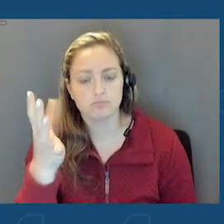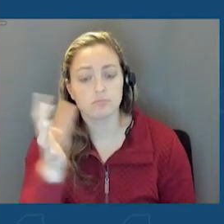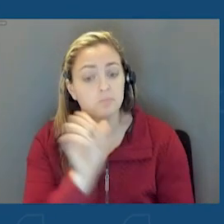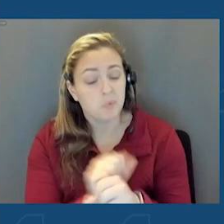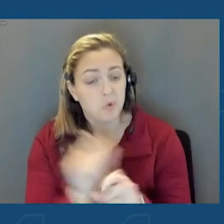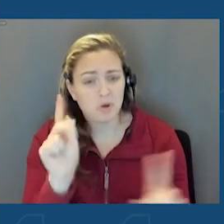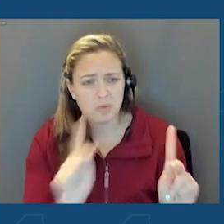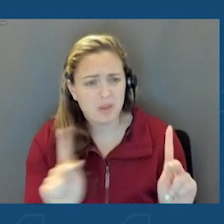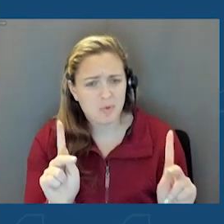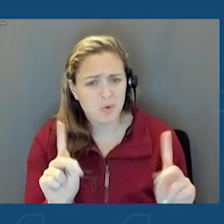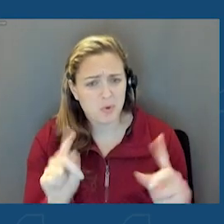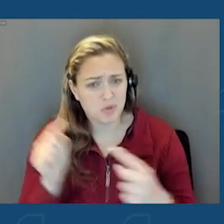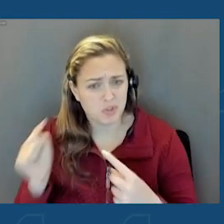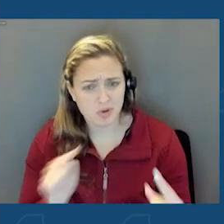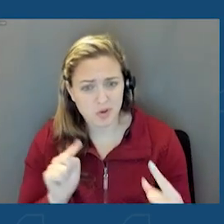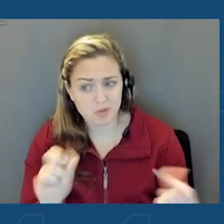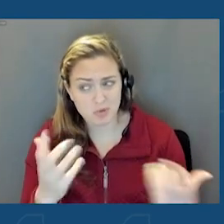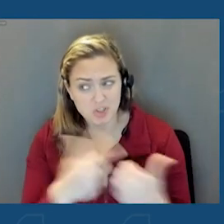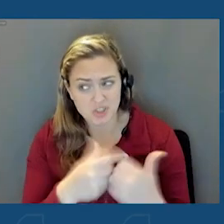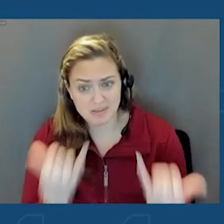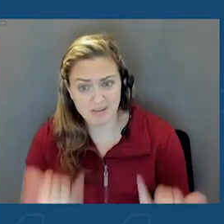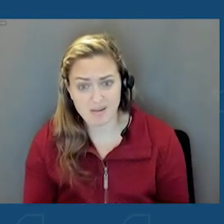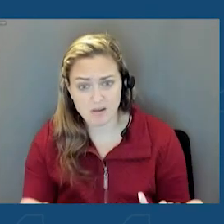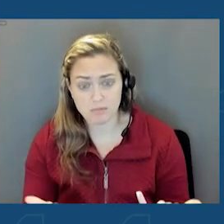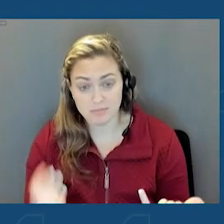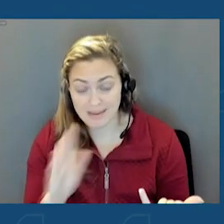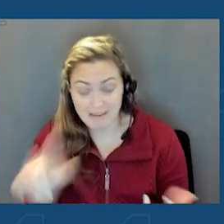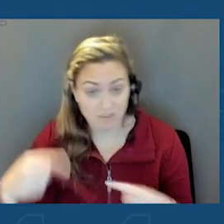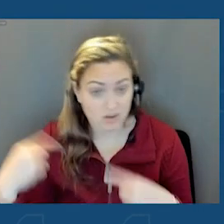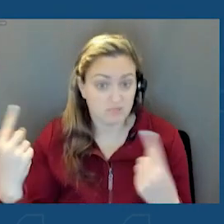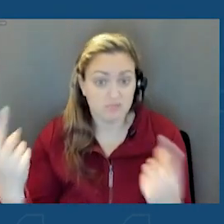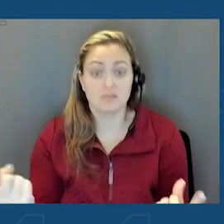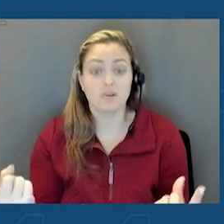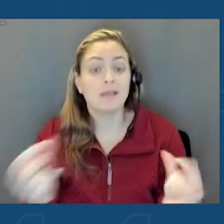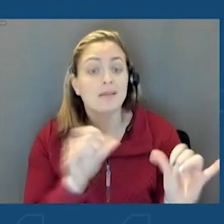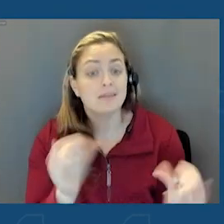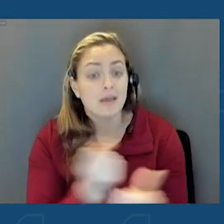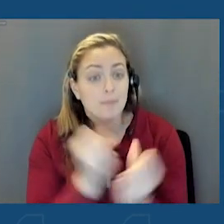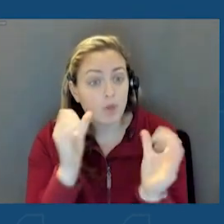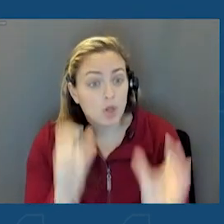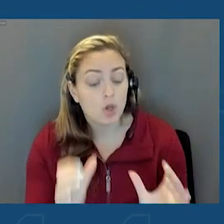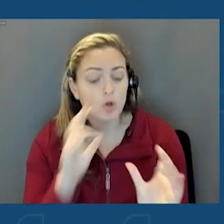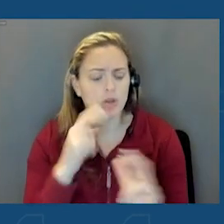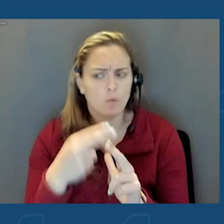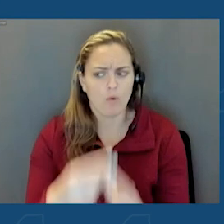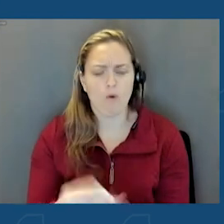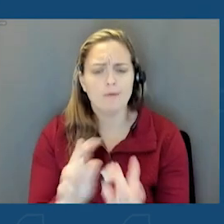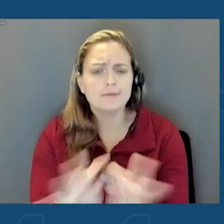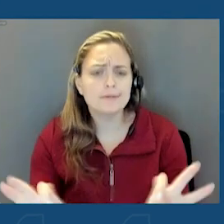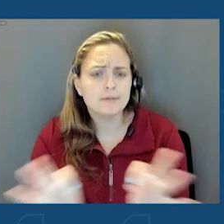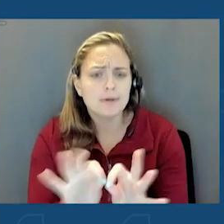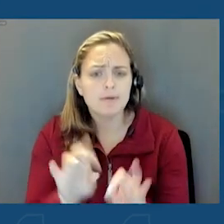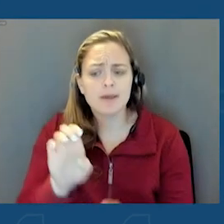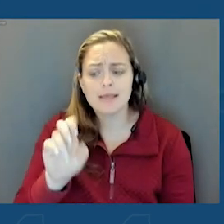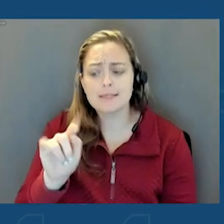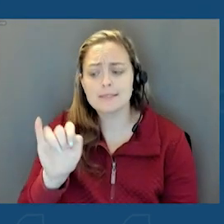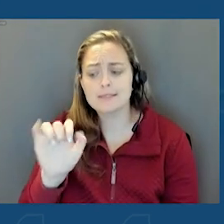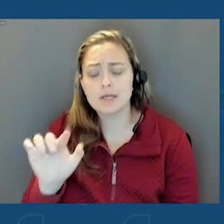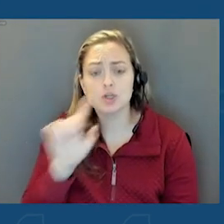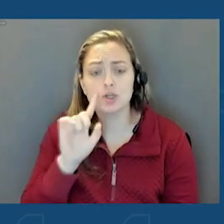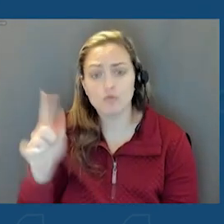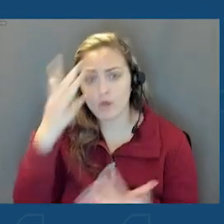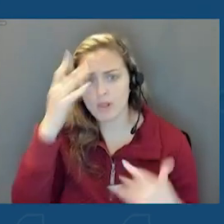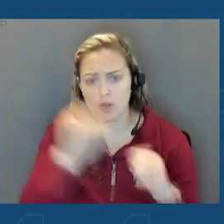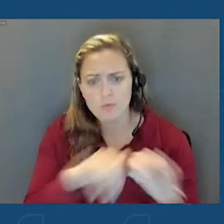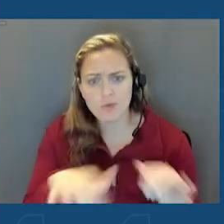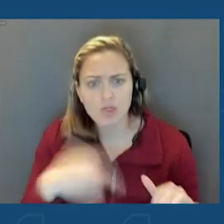to struggle as much as they have now. The same heroes that were called essential during the pandemic are threatened right now